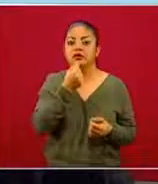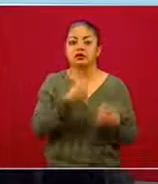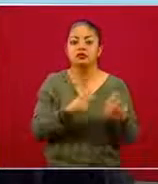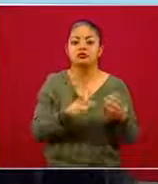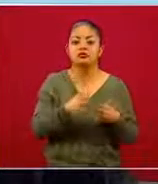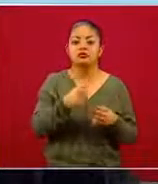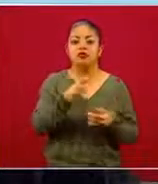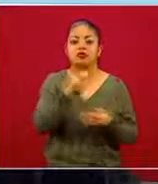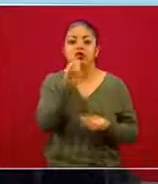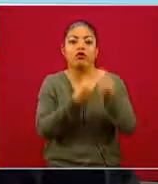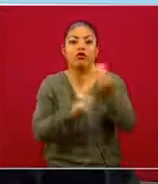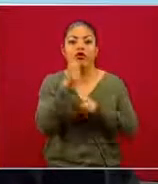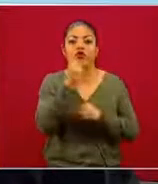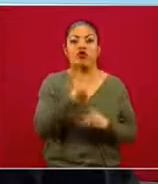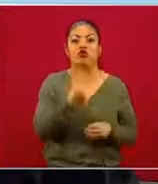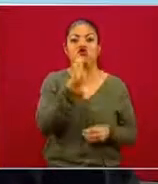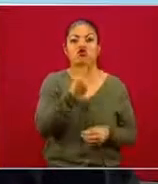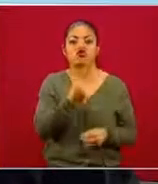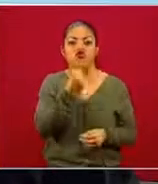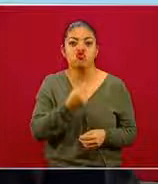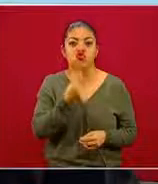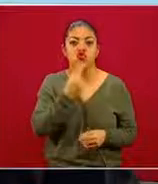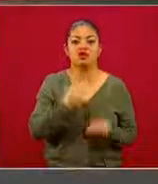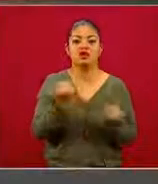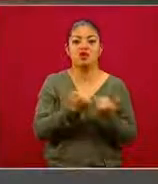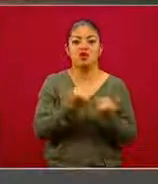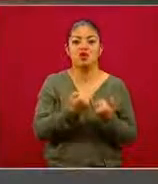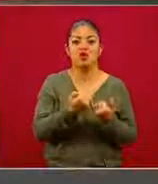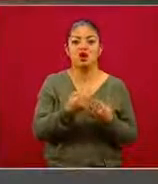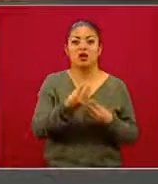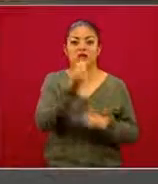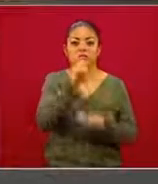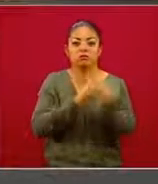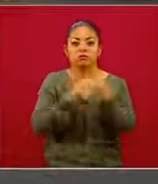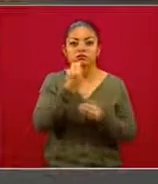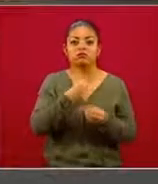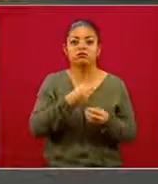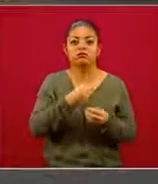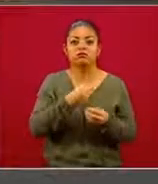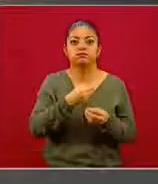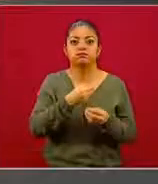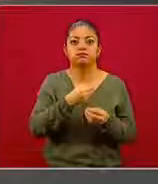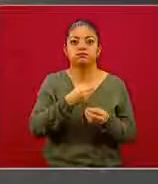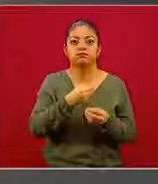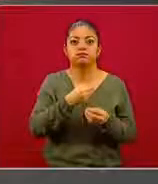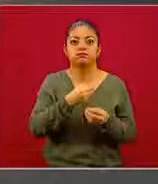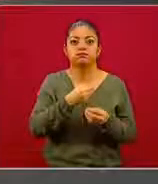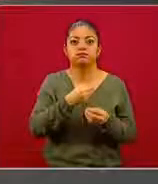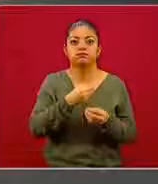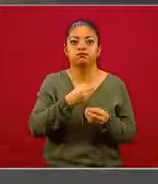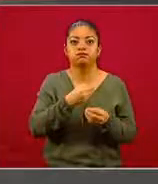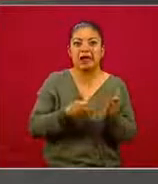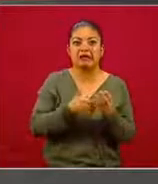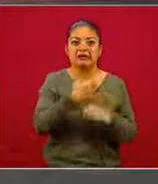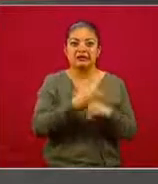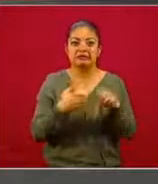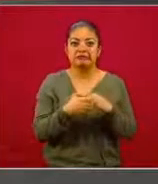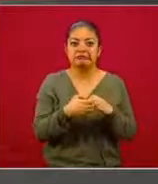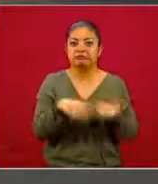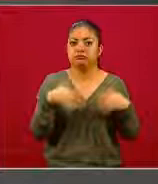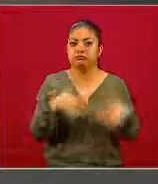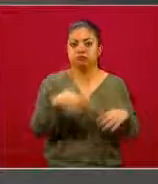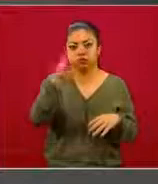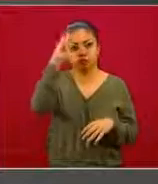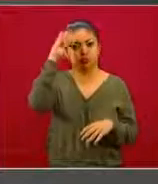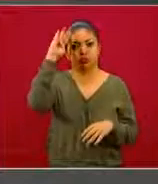The amount of consumption of sugar and processed food that our children consume, it's very high.